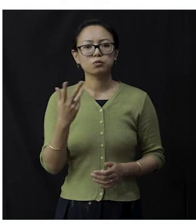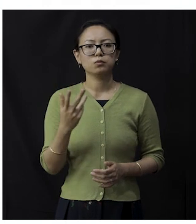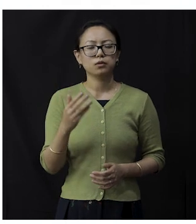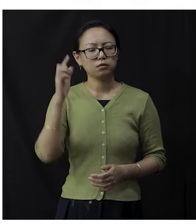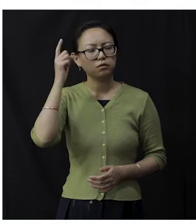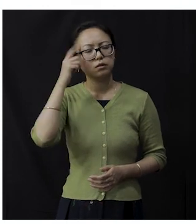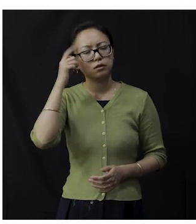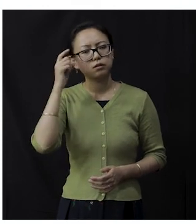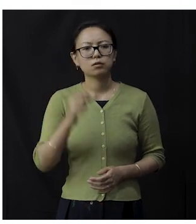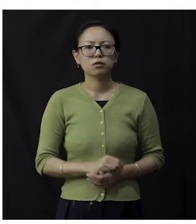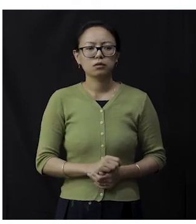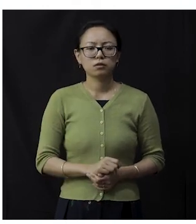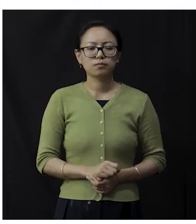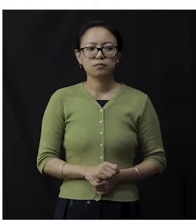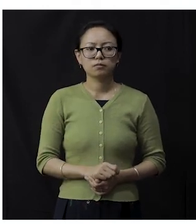this picture.